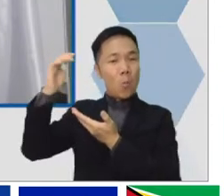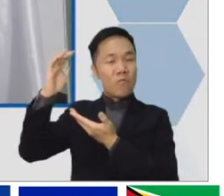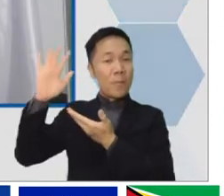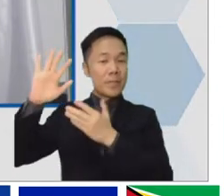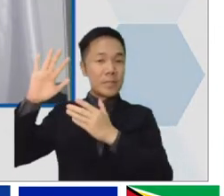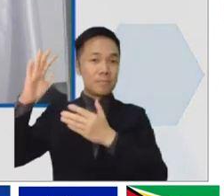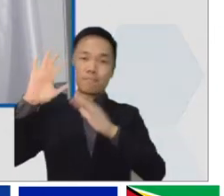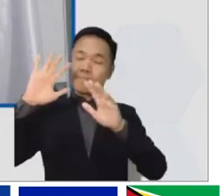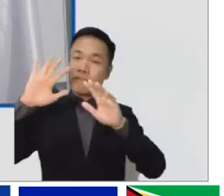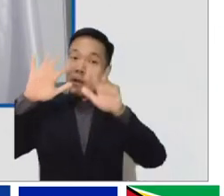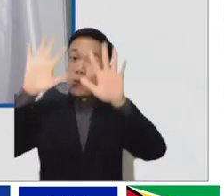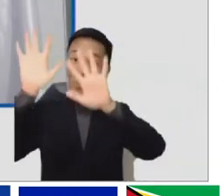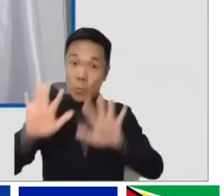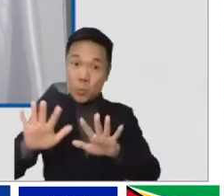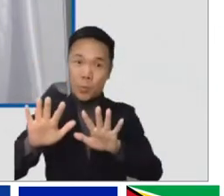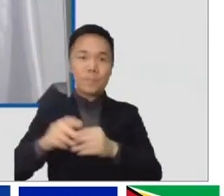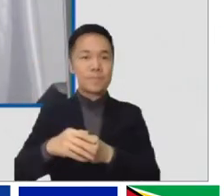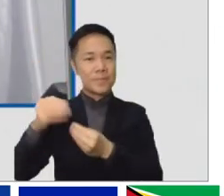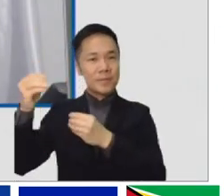prevent